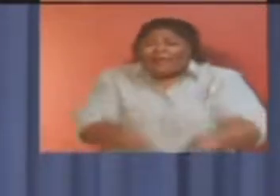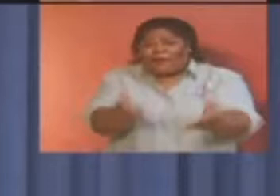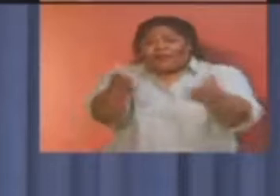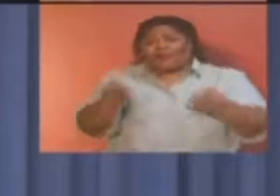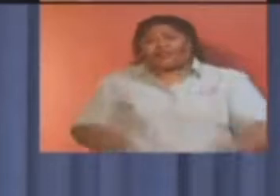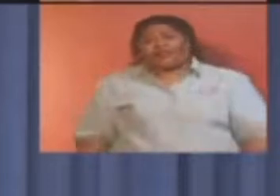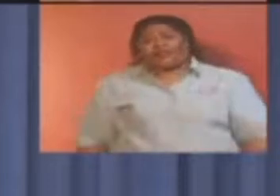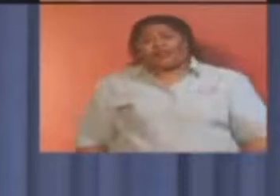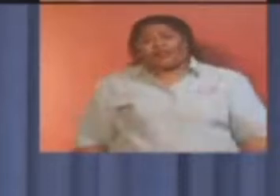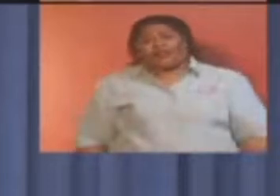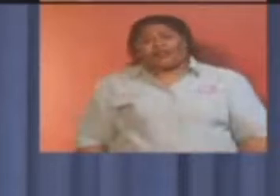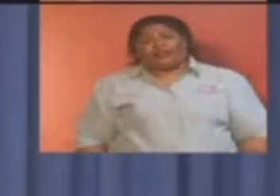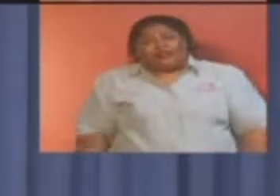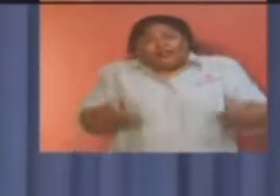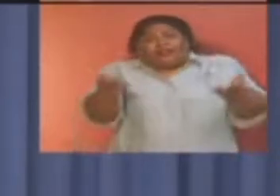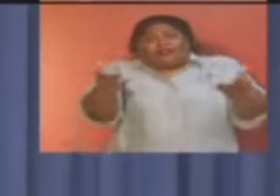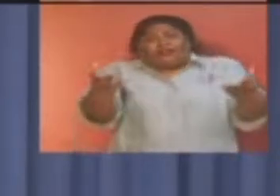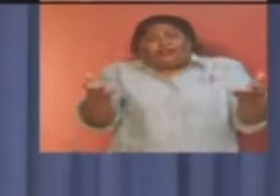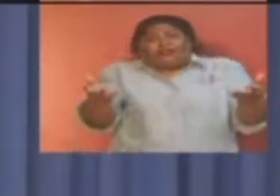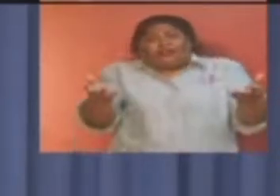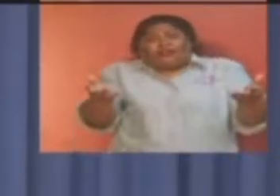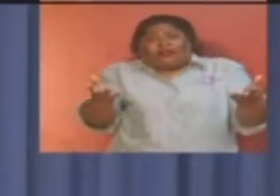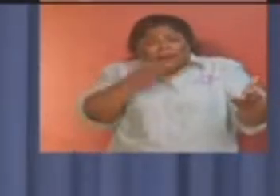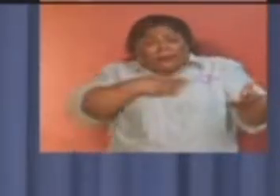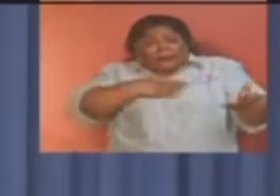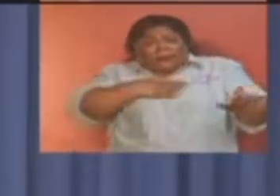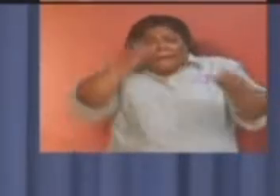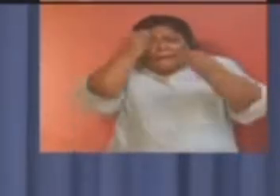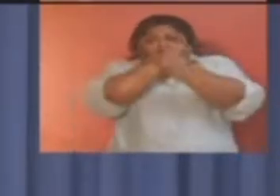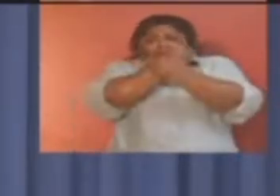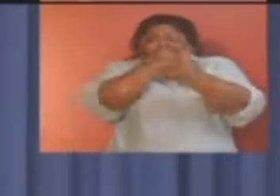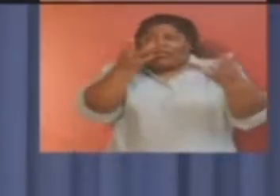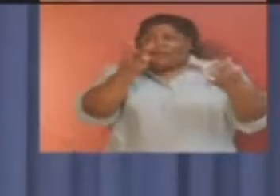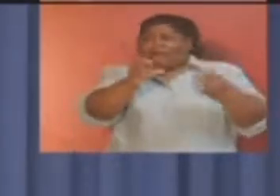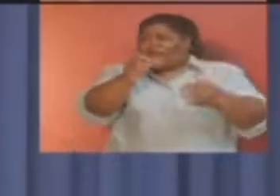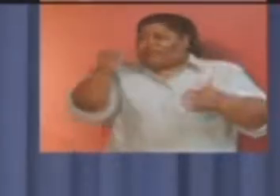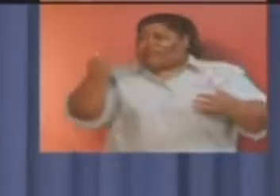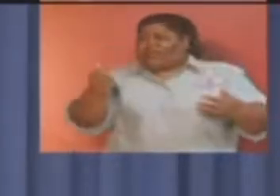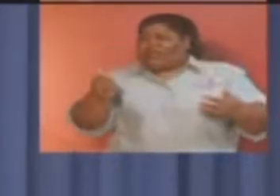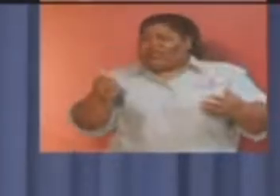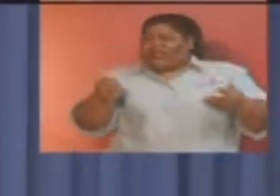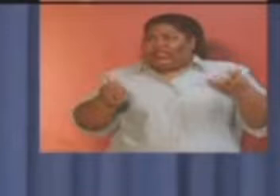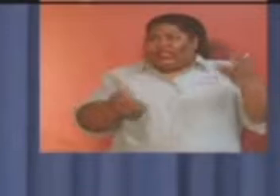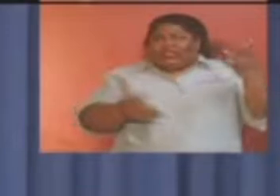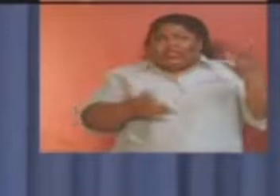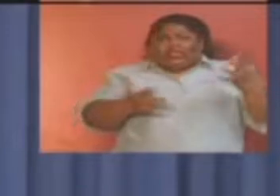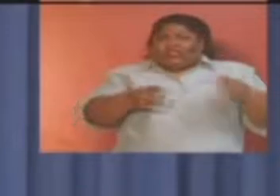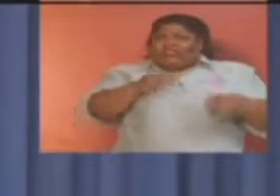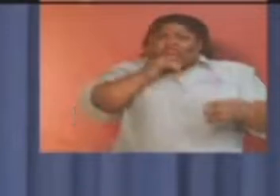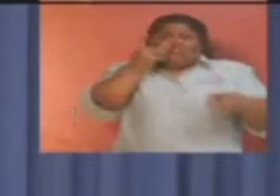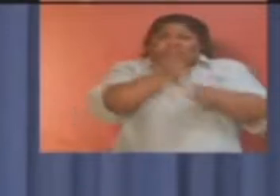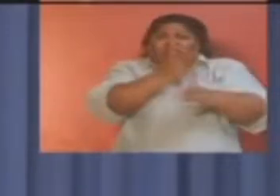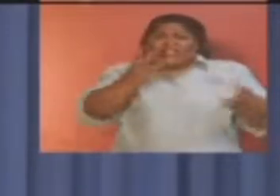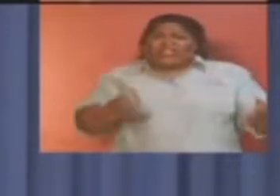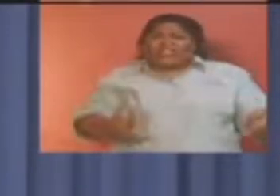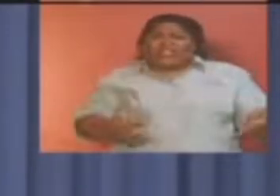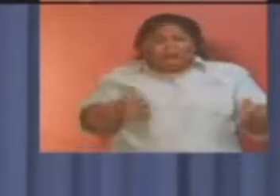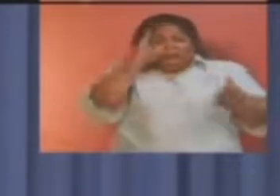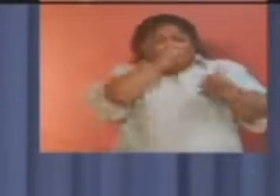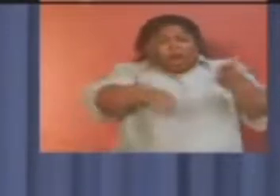If I tell you anything else, that is either going to be inappropriate